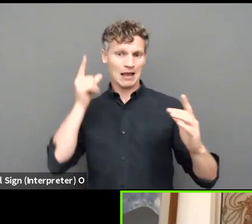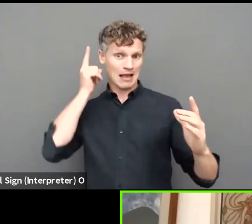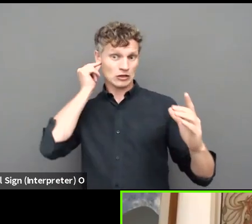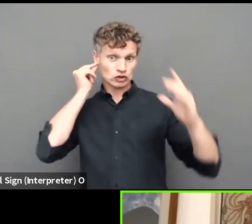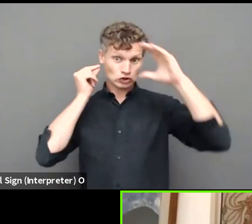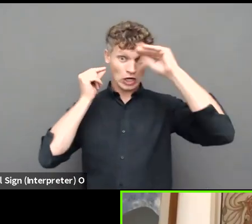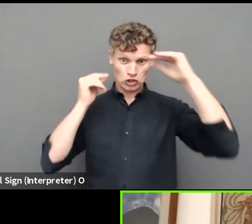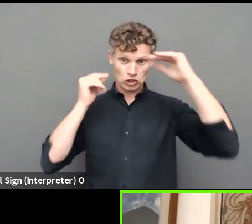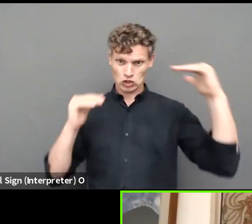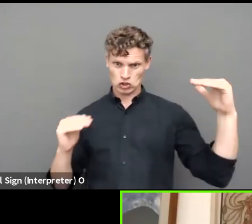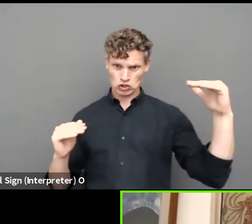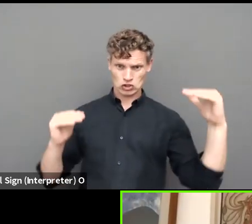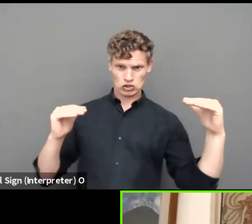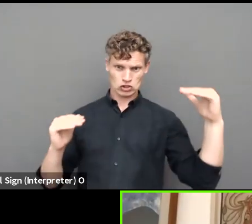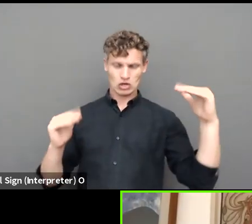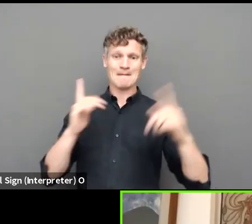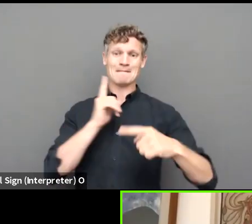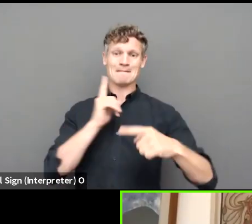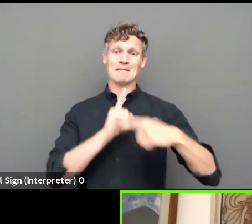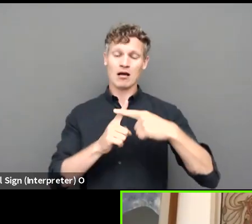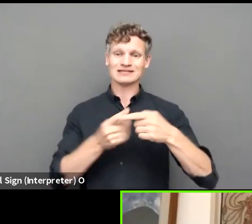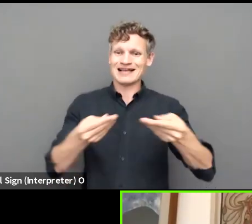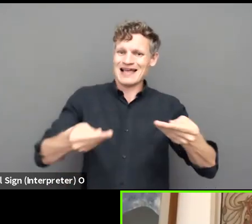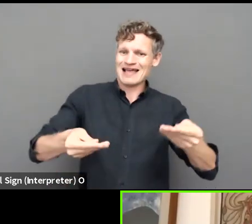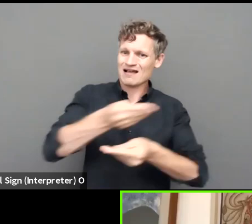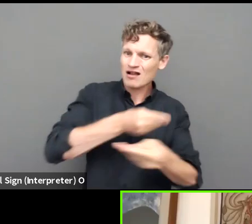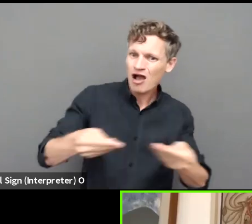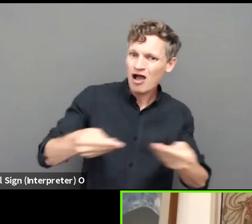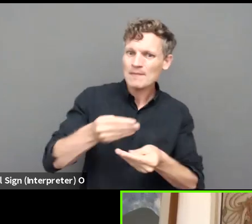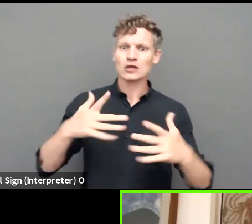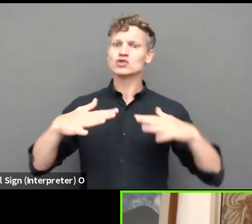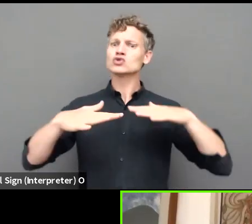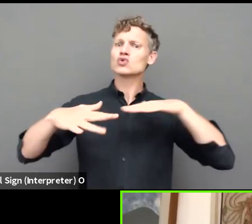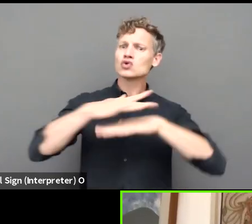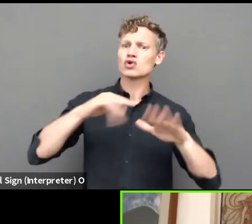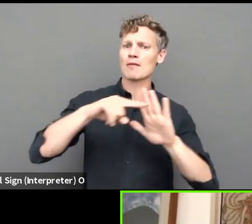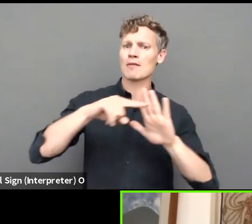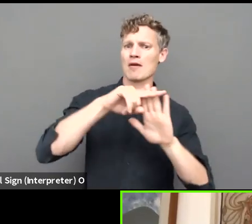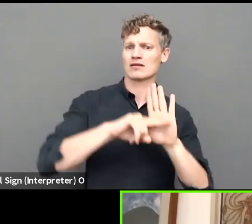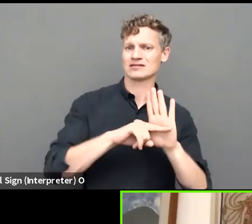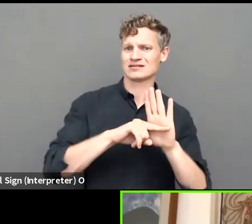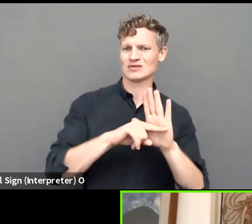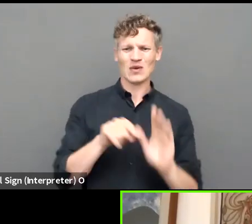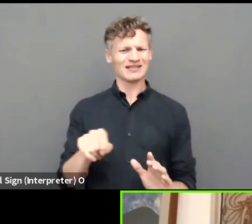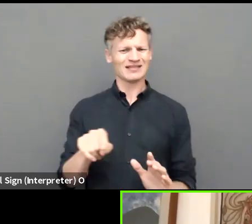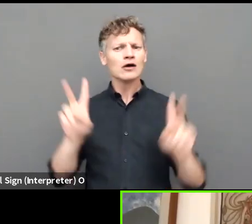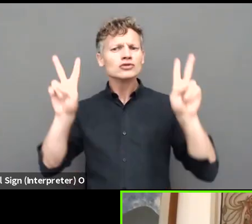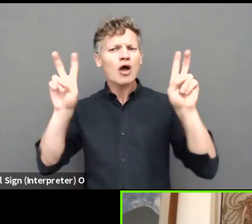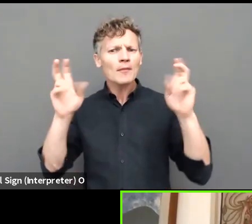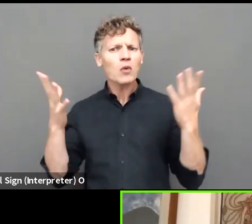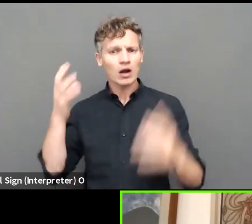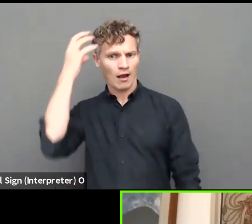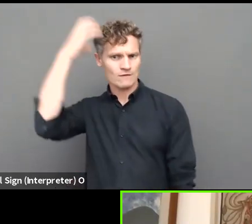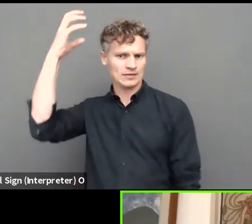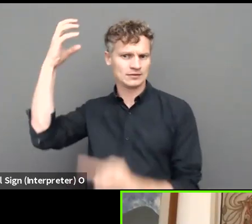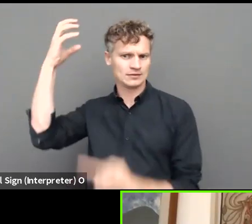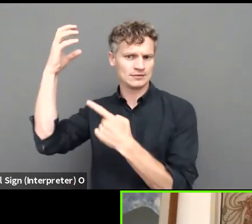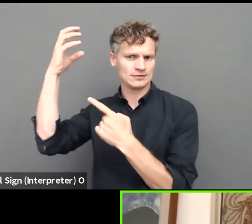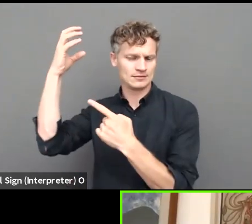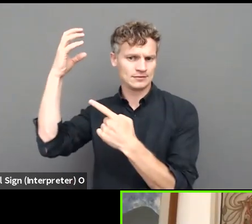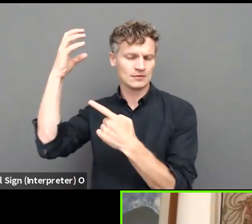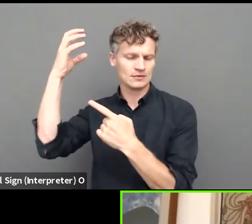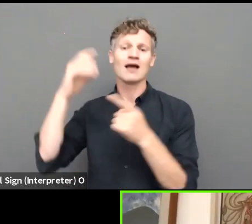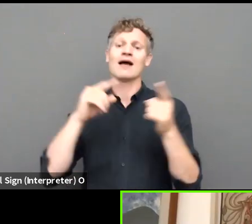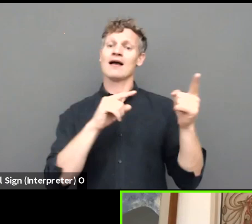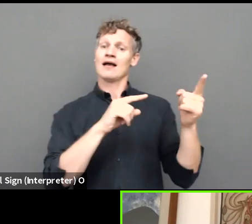and social policy measures. So we're talking about governments, we're talking about employers, we're